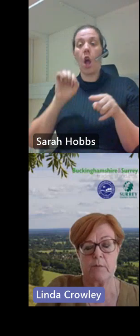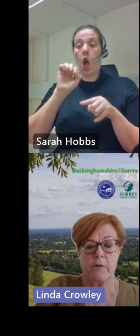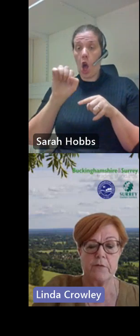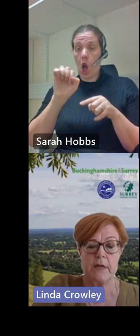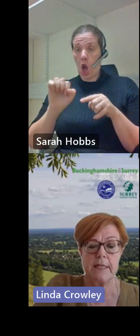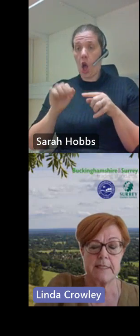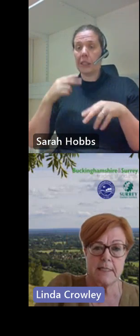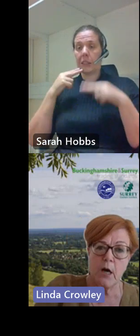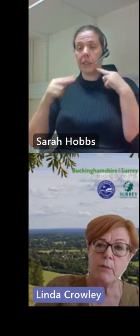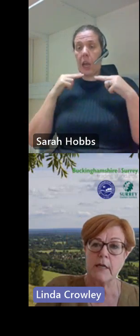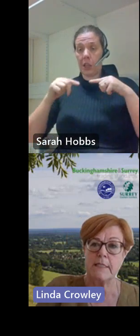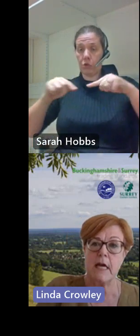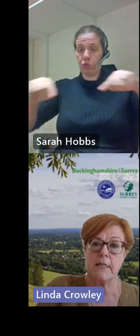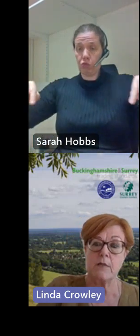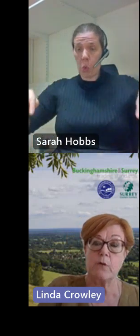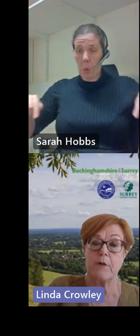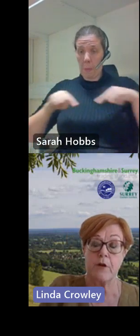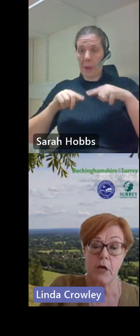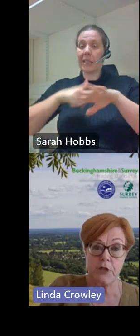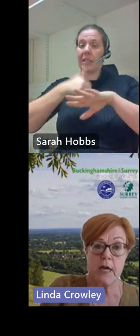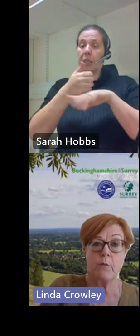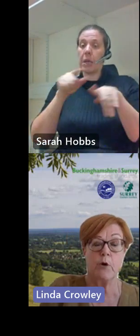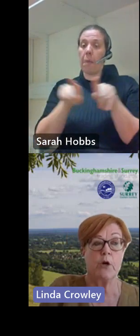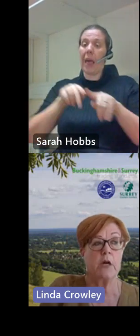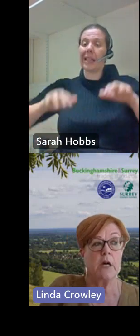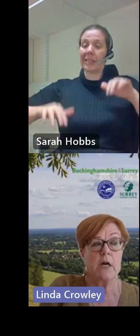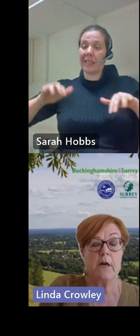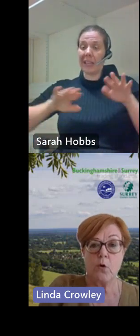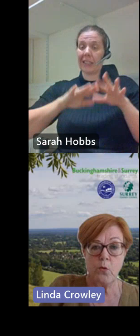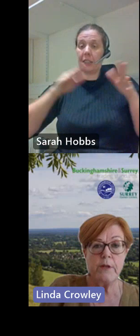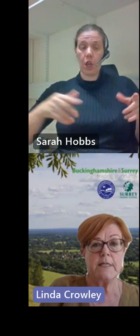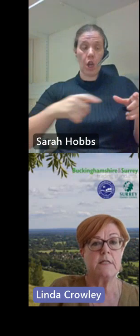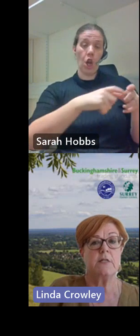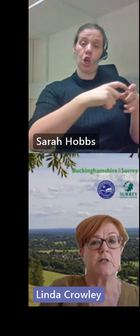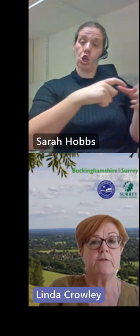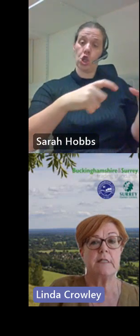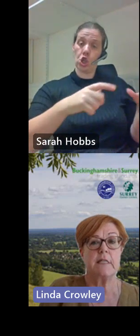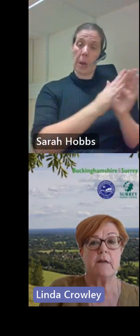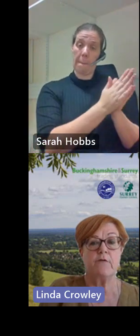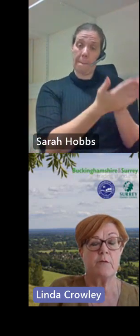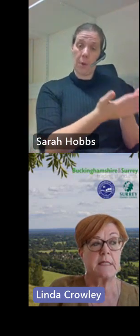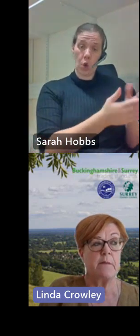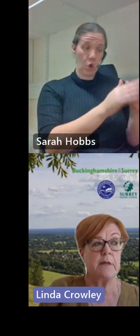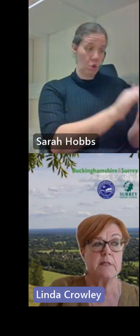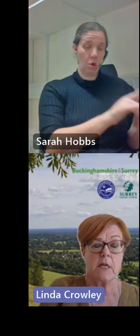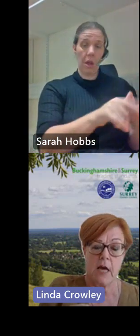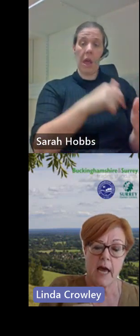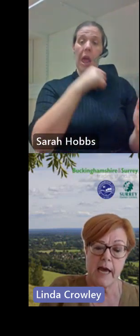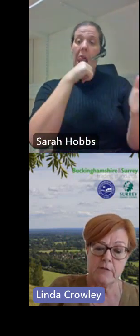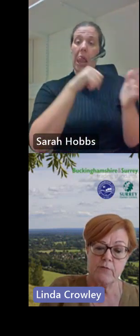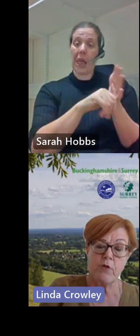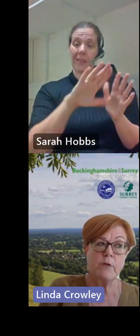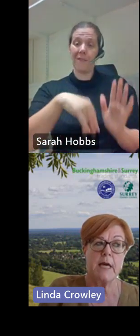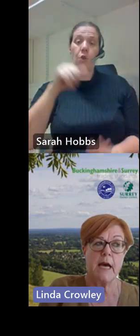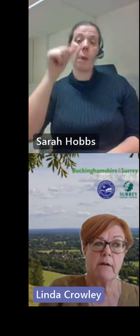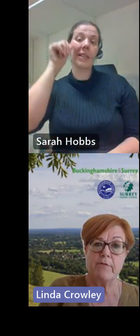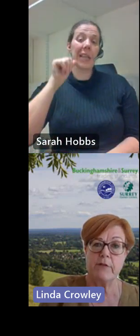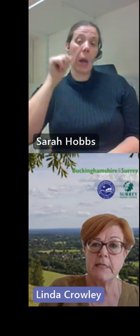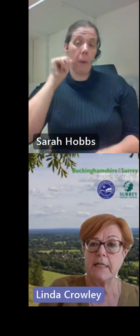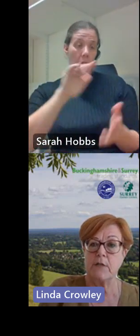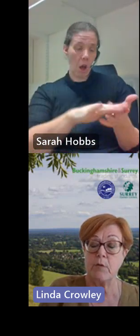dining room, it set up like a desk with her checkbook, all the letters that she received from scammers, and